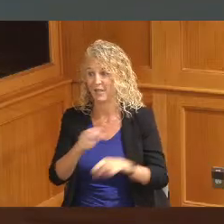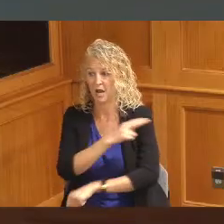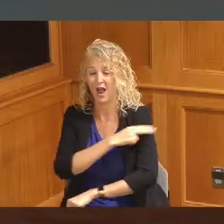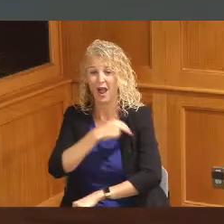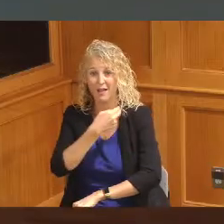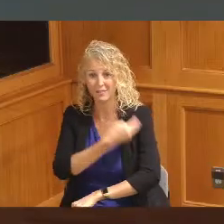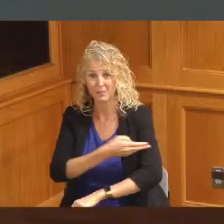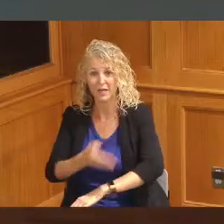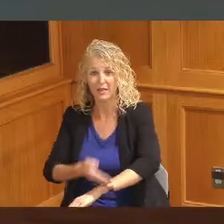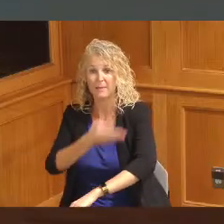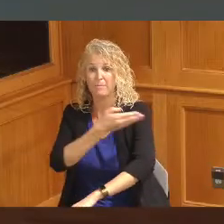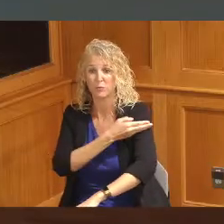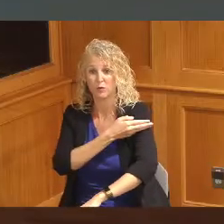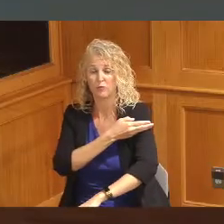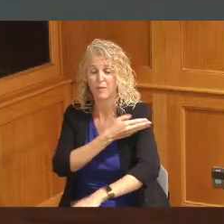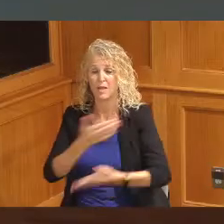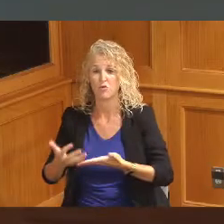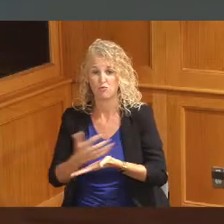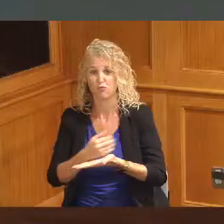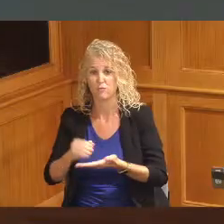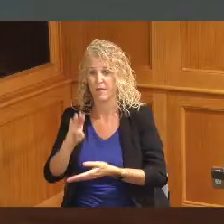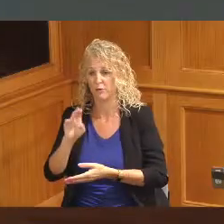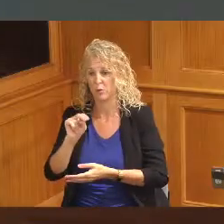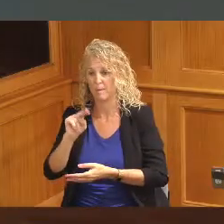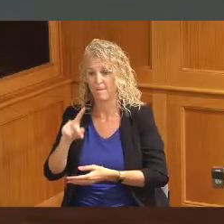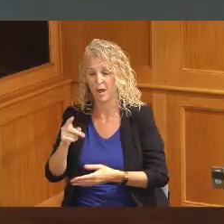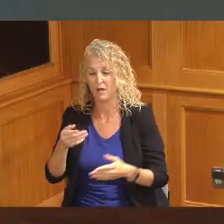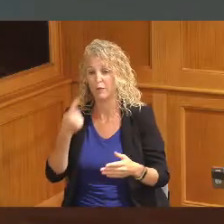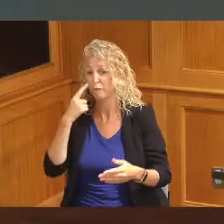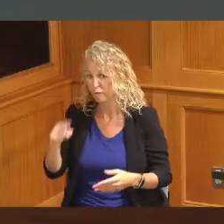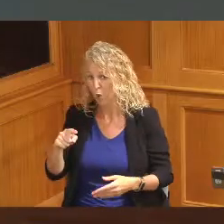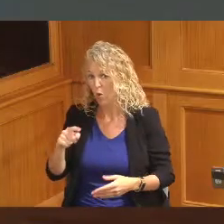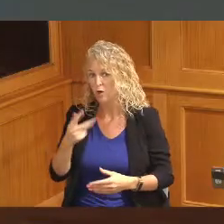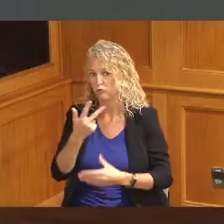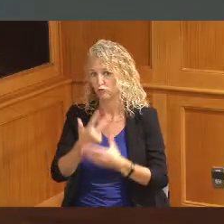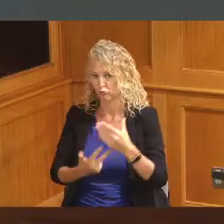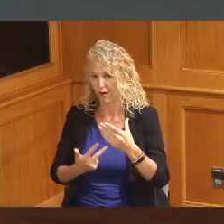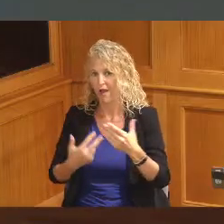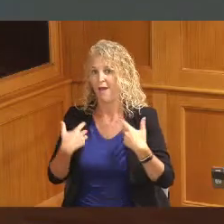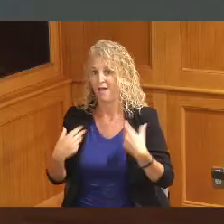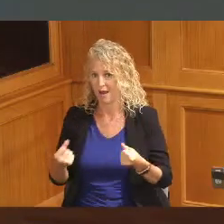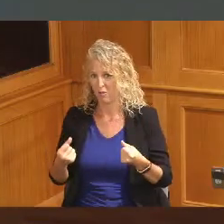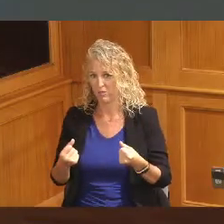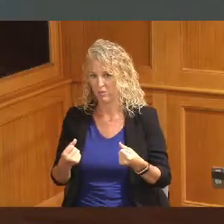hospital improvement revenue bonds for the benefit of TriHealth. This is one of those pass-through